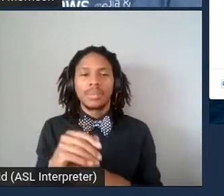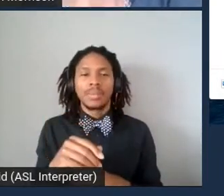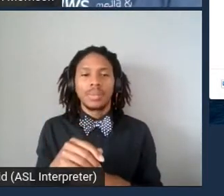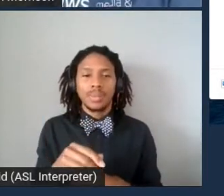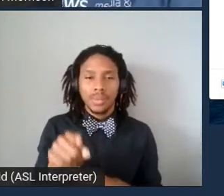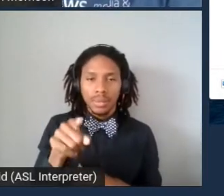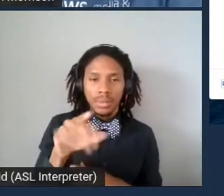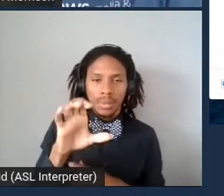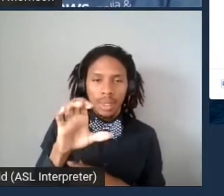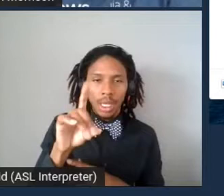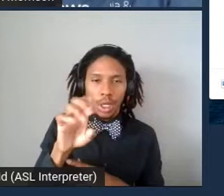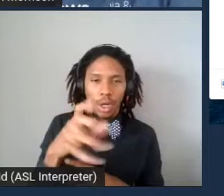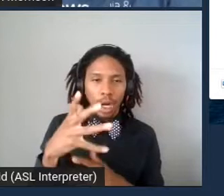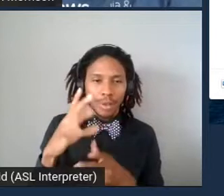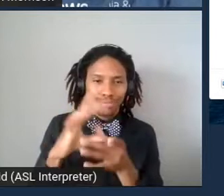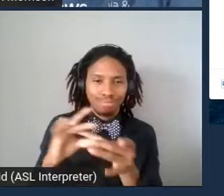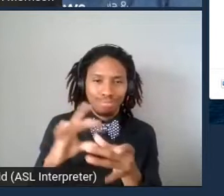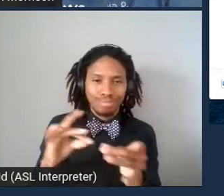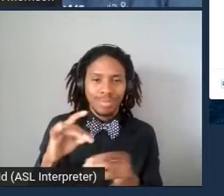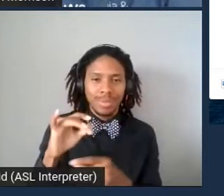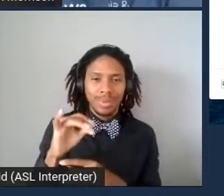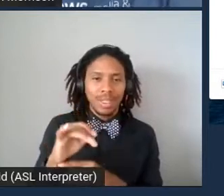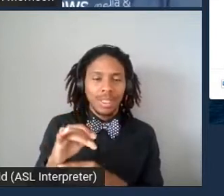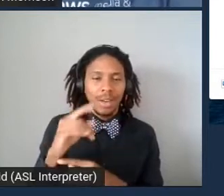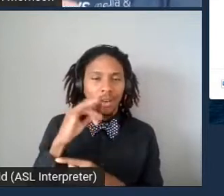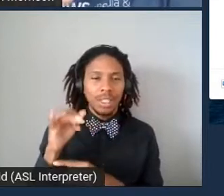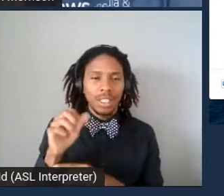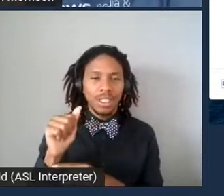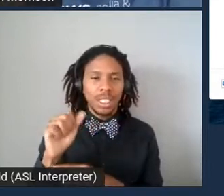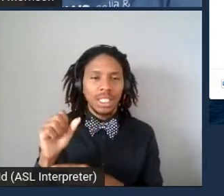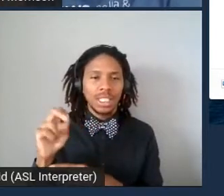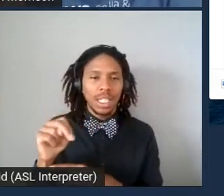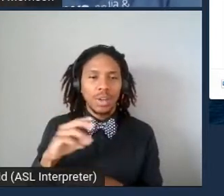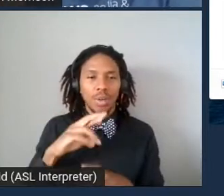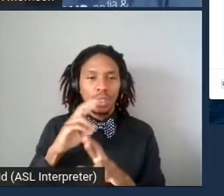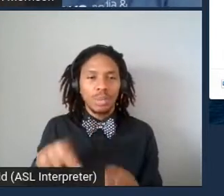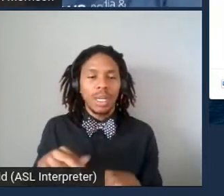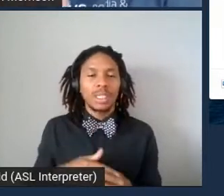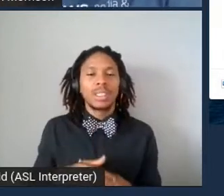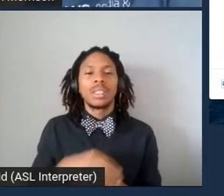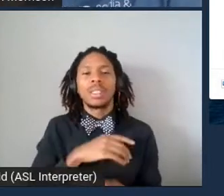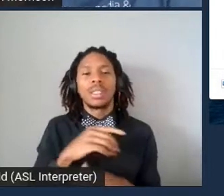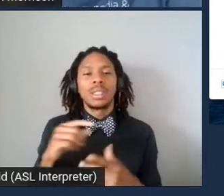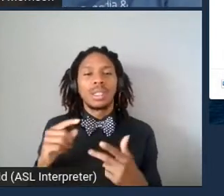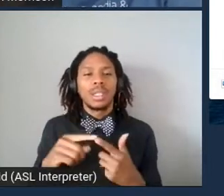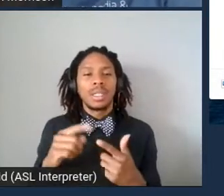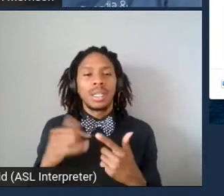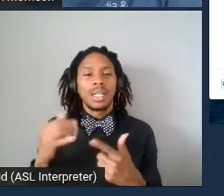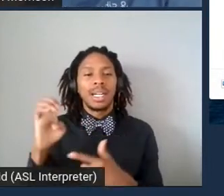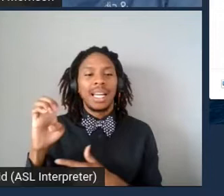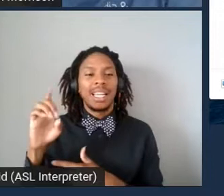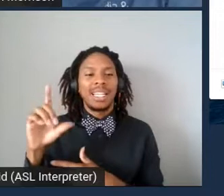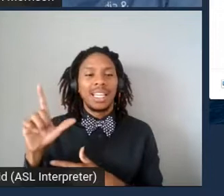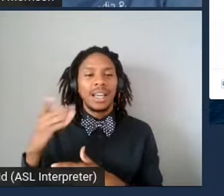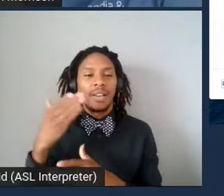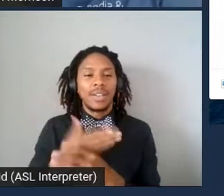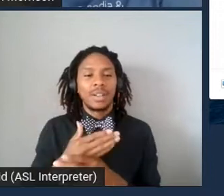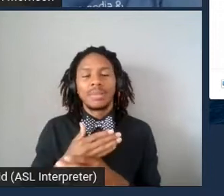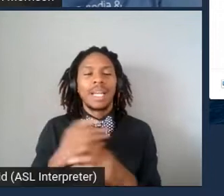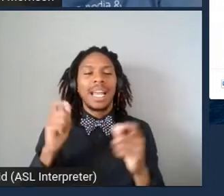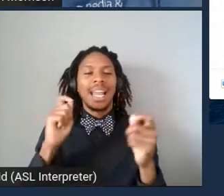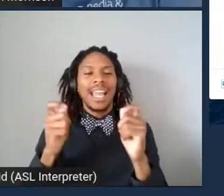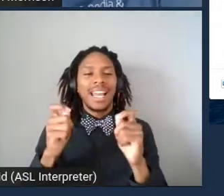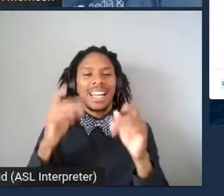the code we already talked about and showed, the JSON response. I'm now going to actually talk about an EDL file or an edit decision